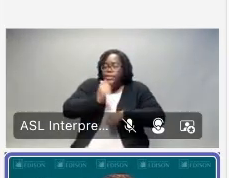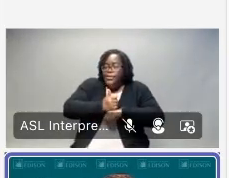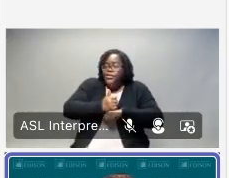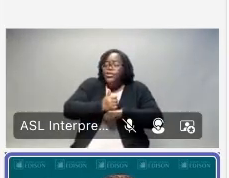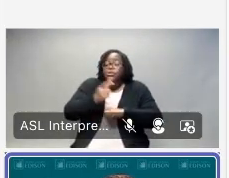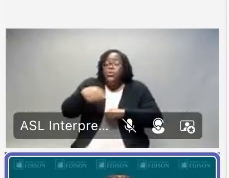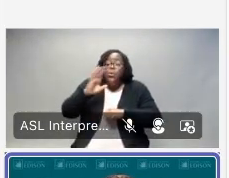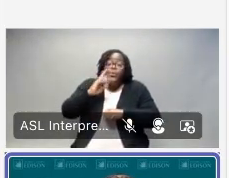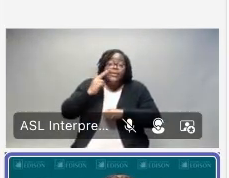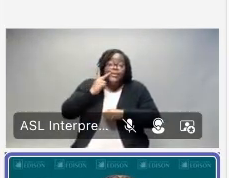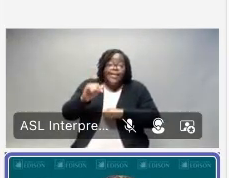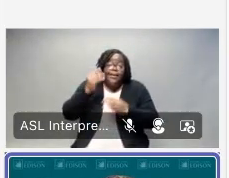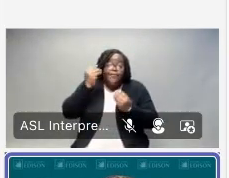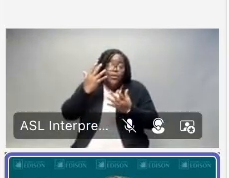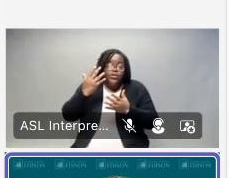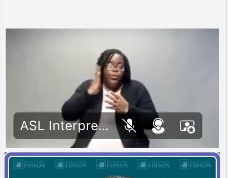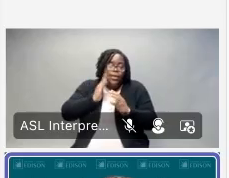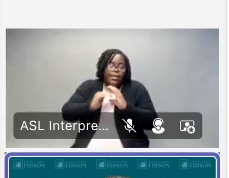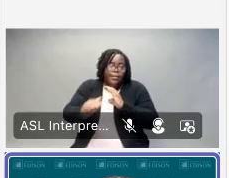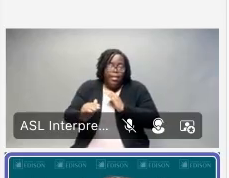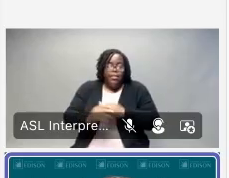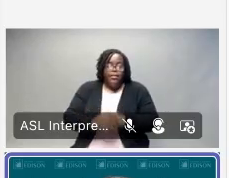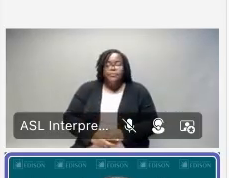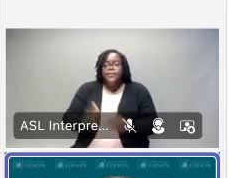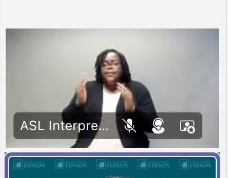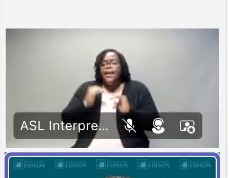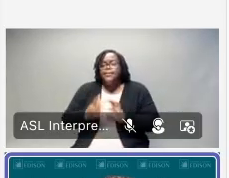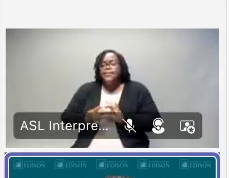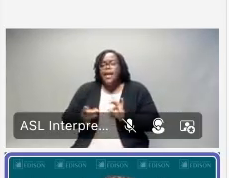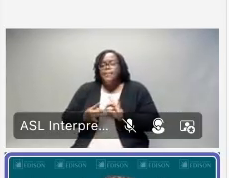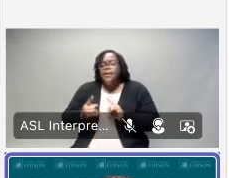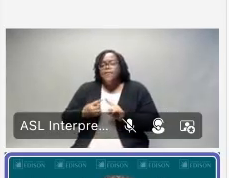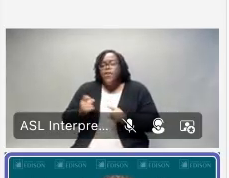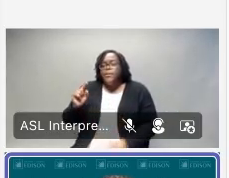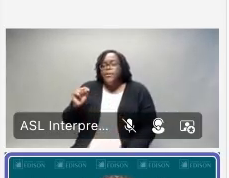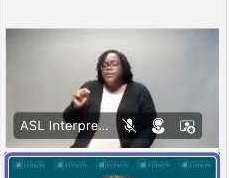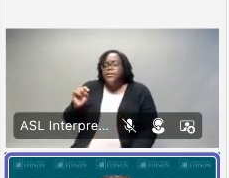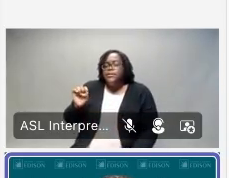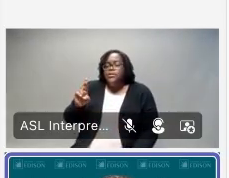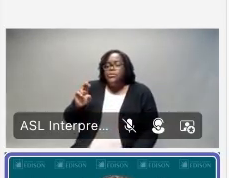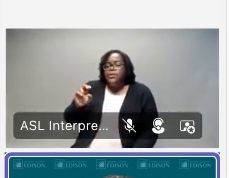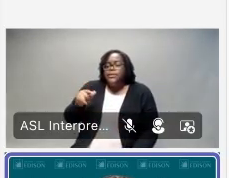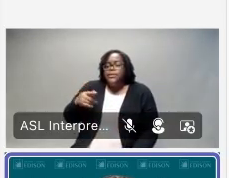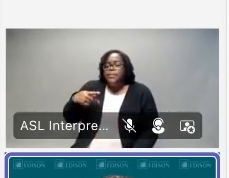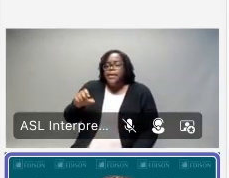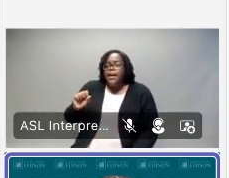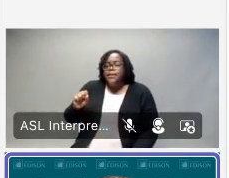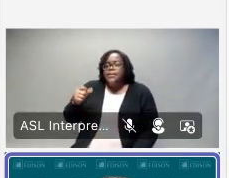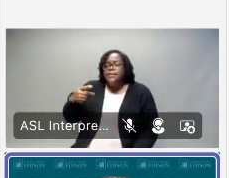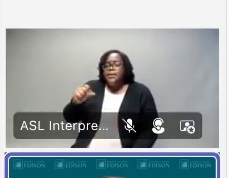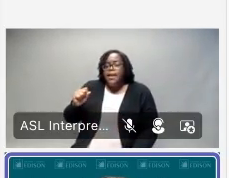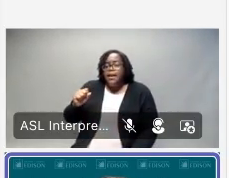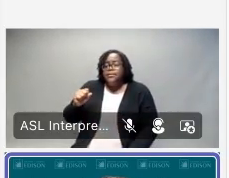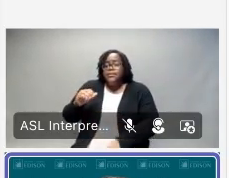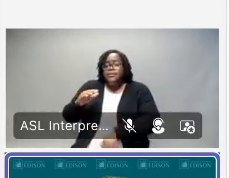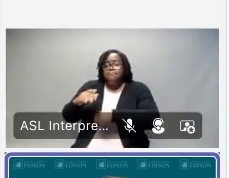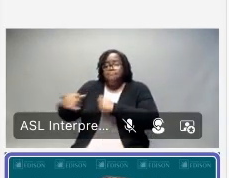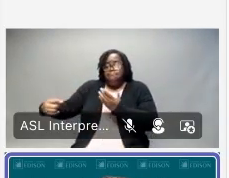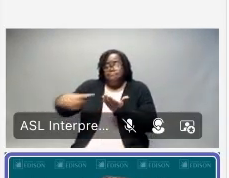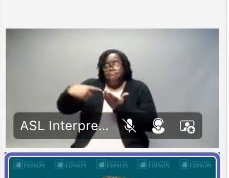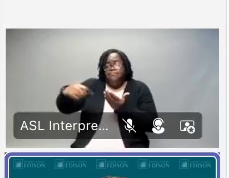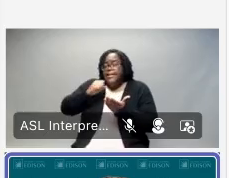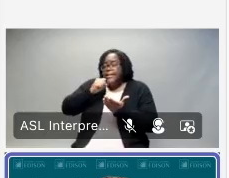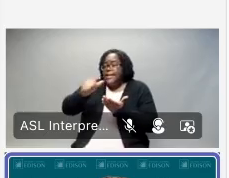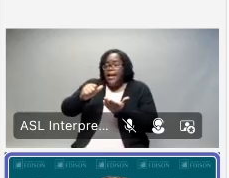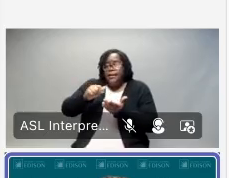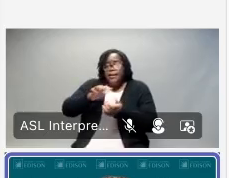afterwards. The next one is a comment from Therese. PSPS notifications are not timely, sometimes sent out after